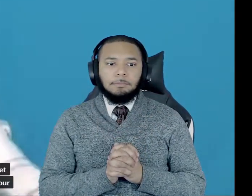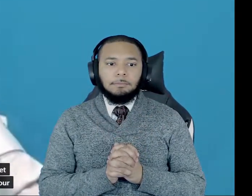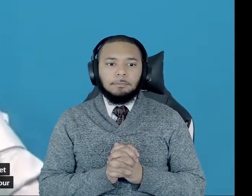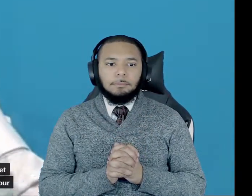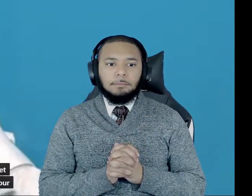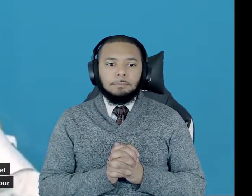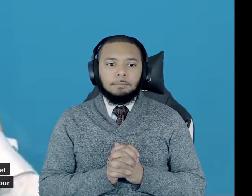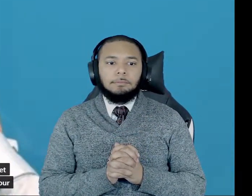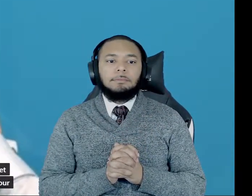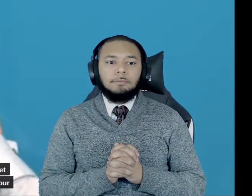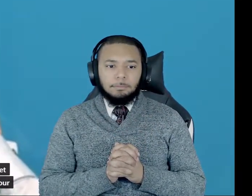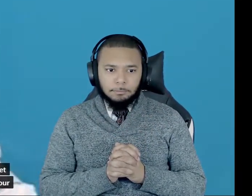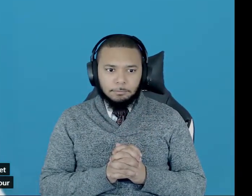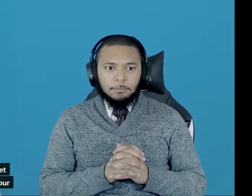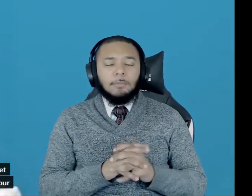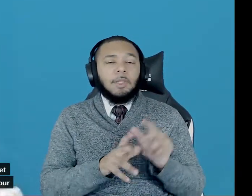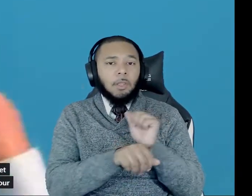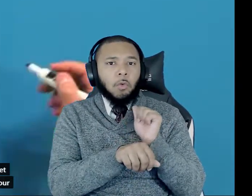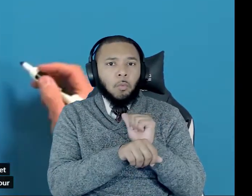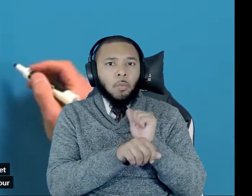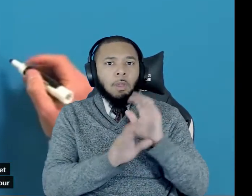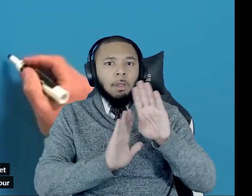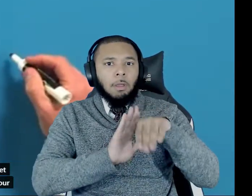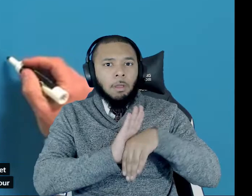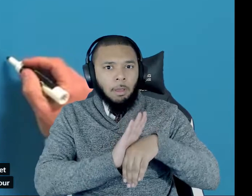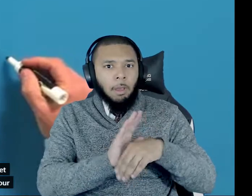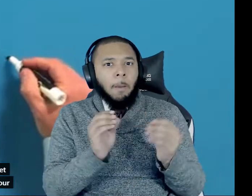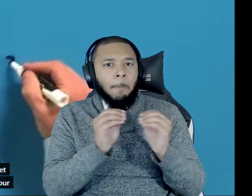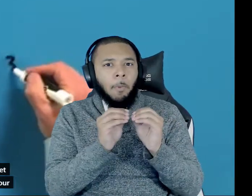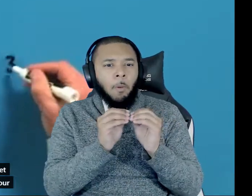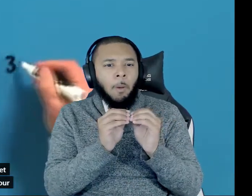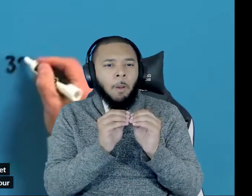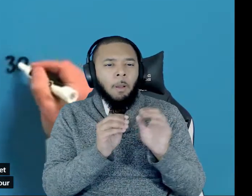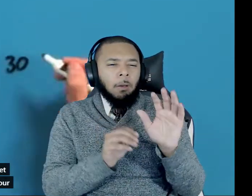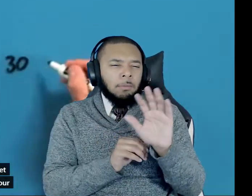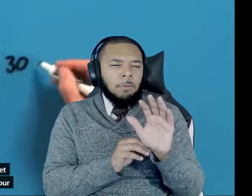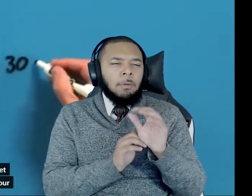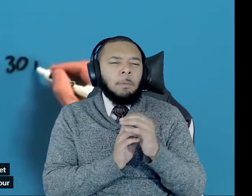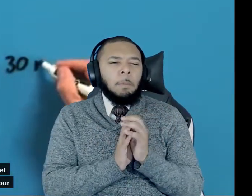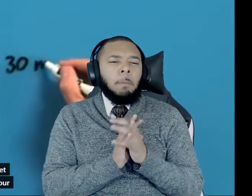And then you went an additional 30 minutes to get you to right around noon.